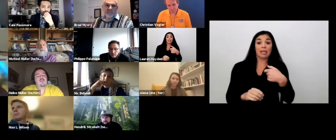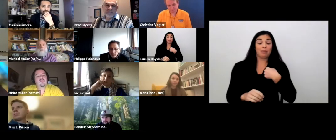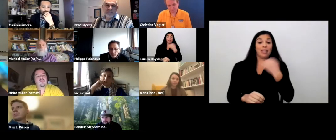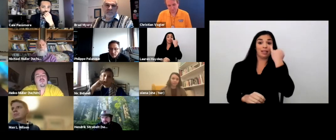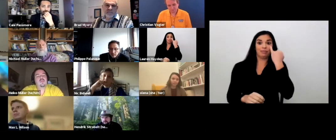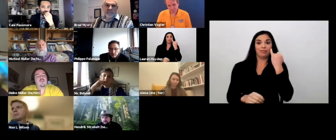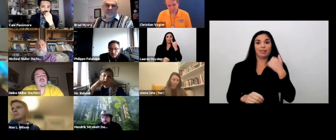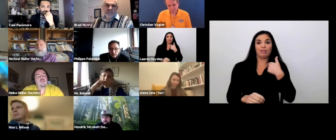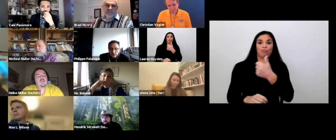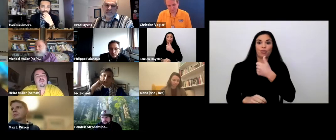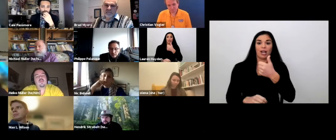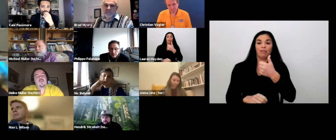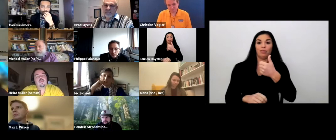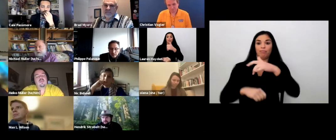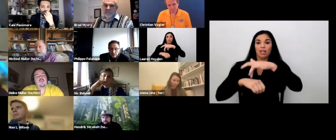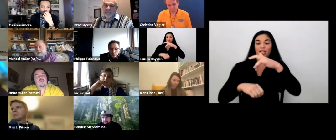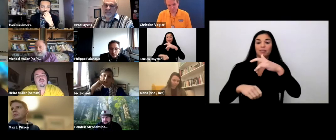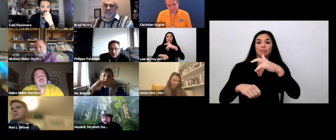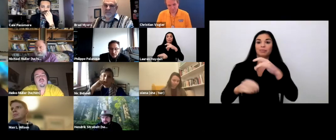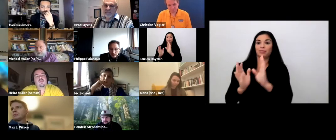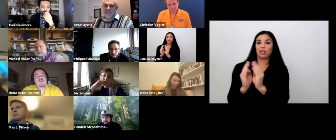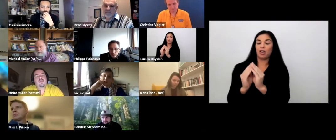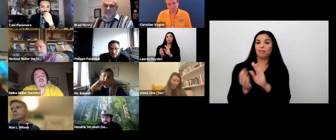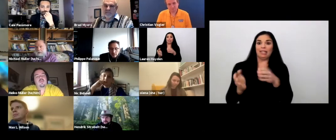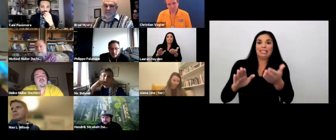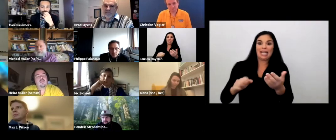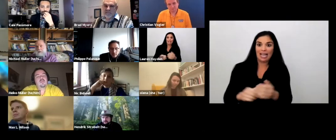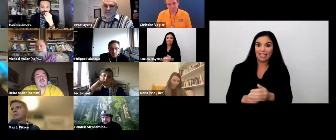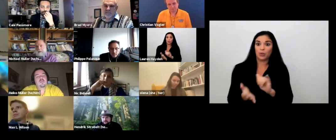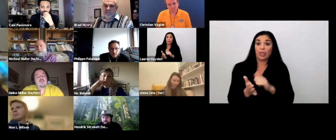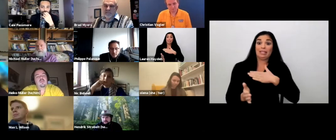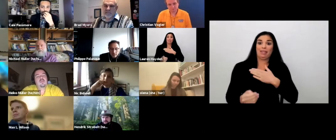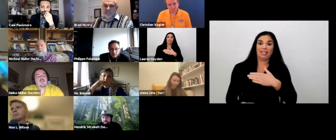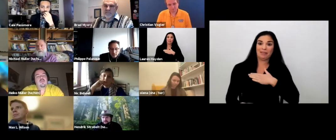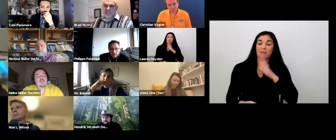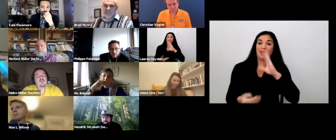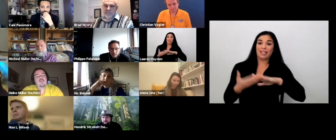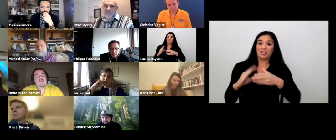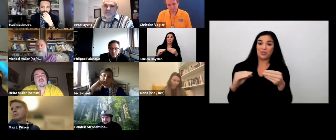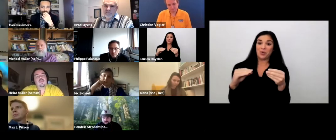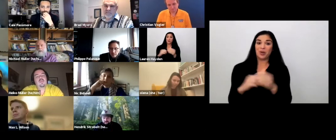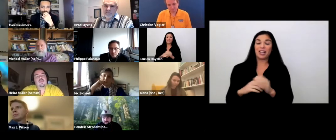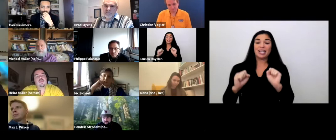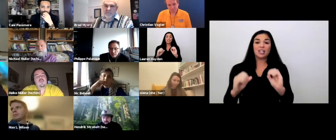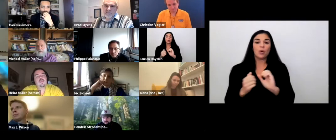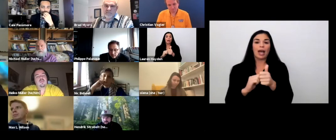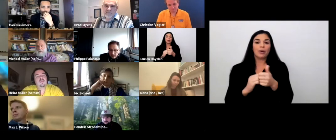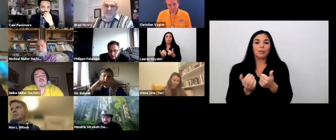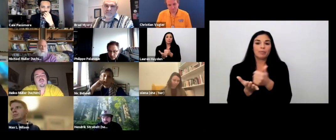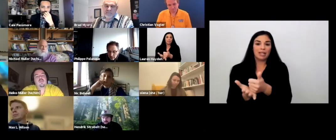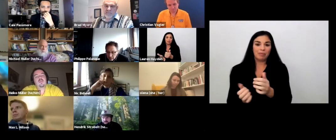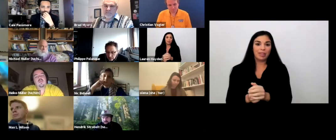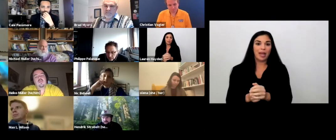story. My story is just one person. I'm less concerned about that. I'm concerned about the health of the field and especially the health of the